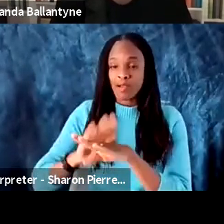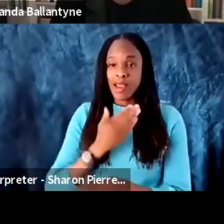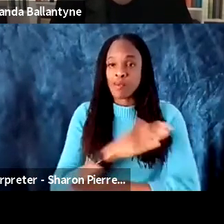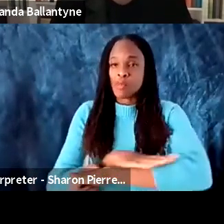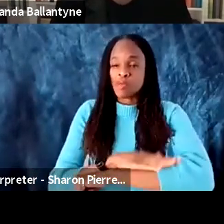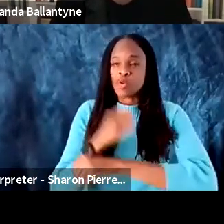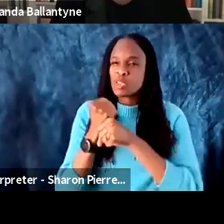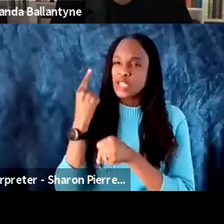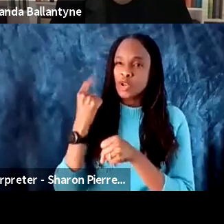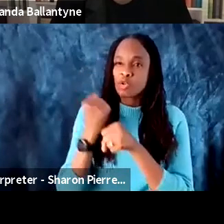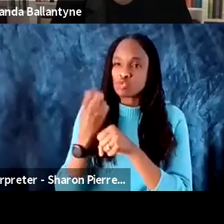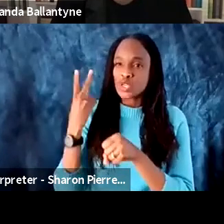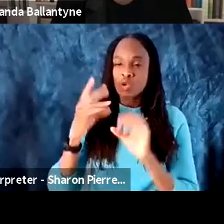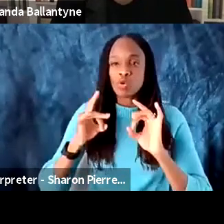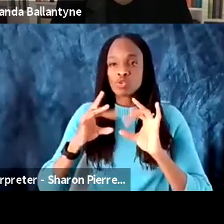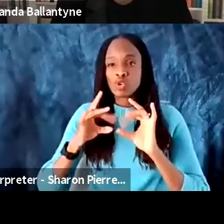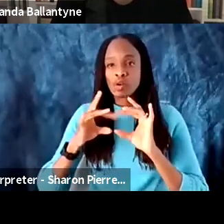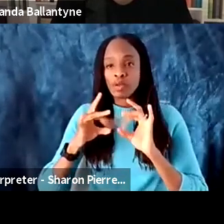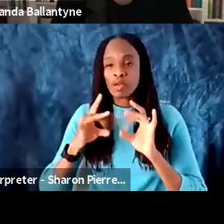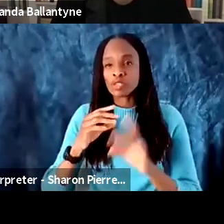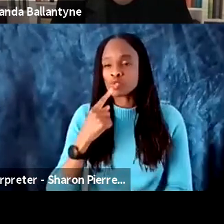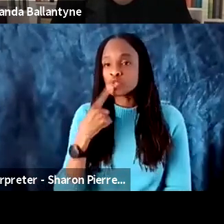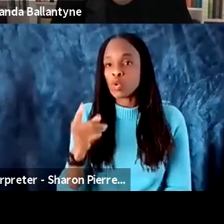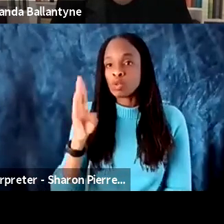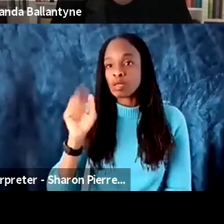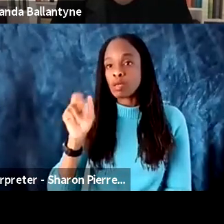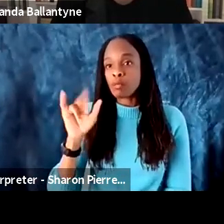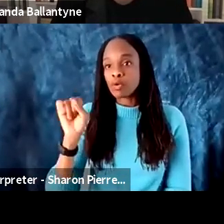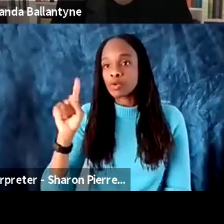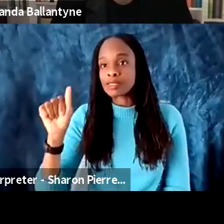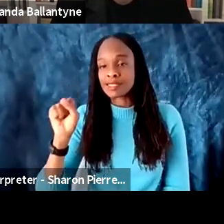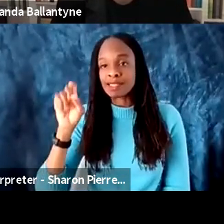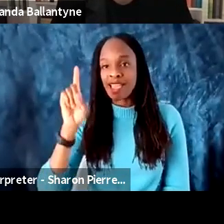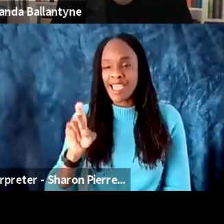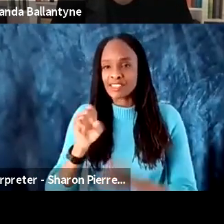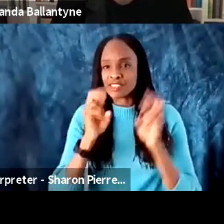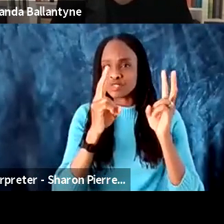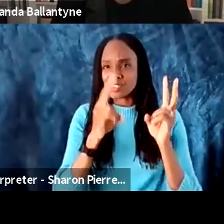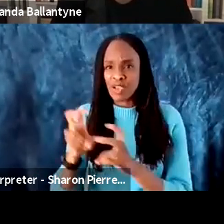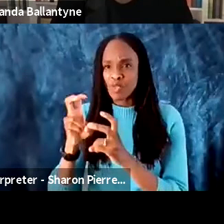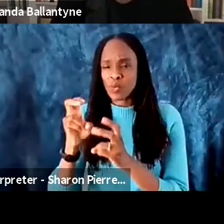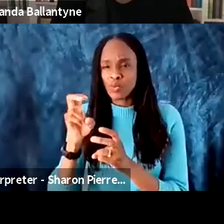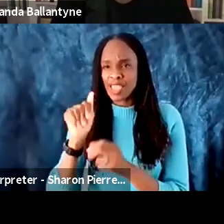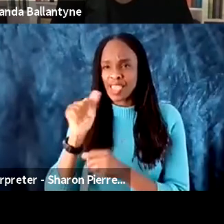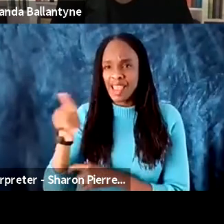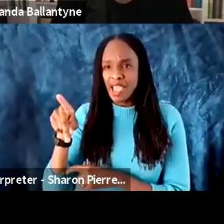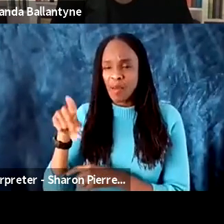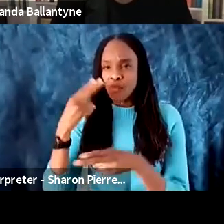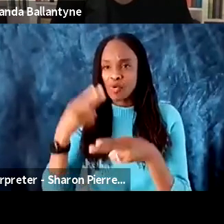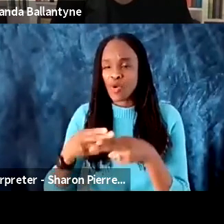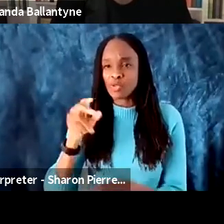two ago, Starbucks told baristas that they all had to download this app called Teamworks that they were going to start doing